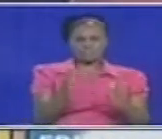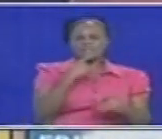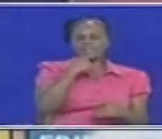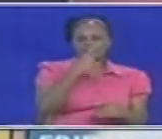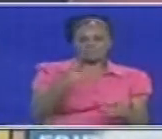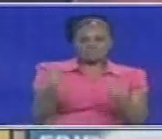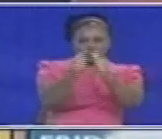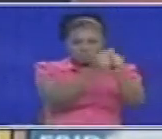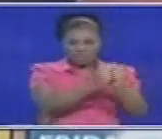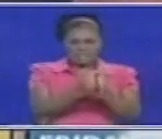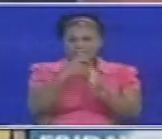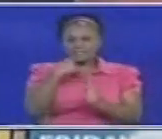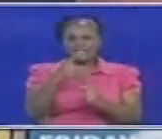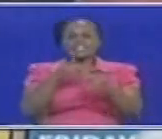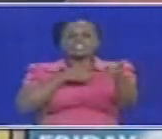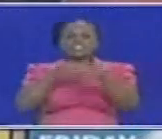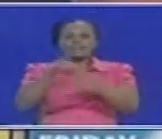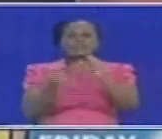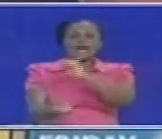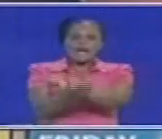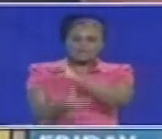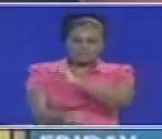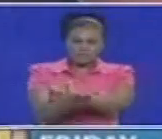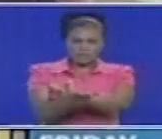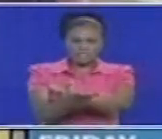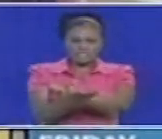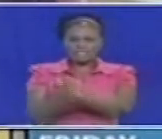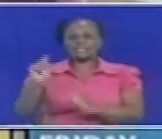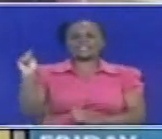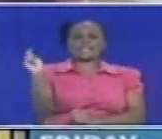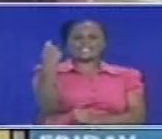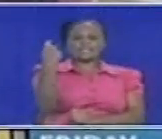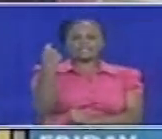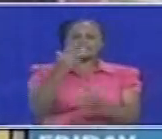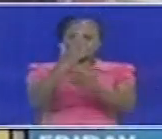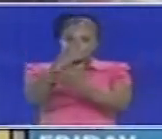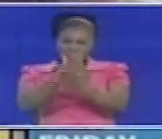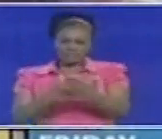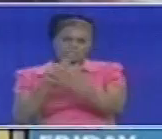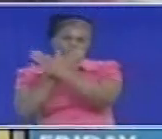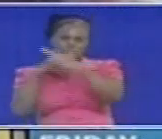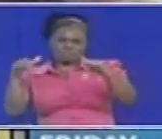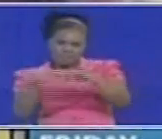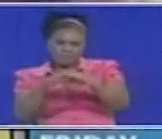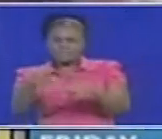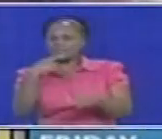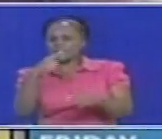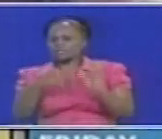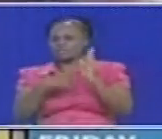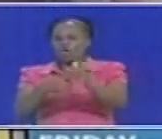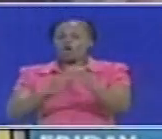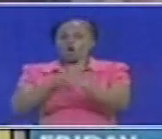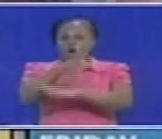that the travel advisory is on Kenya. Sector players are already indicating that over